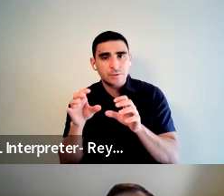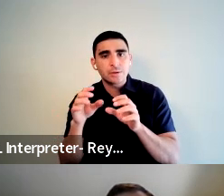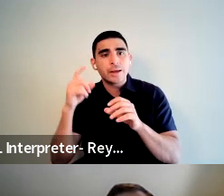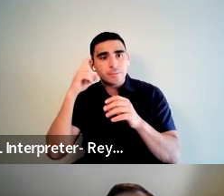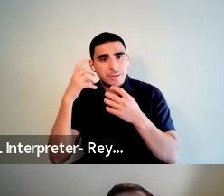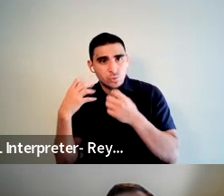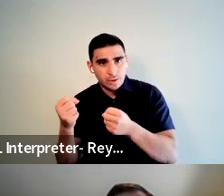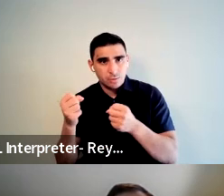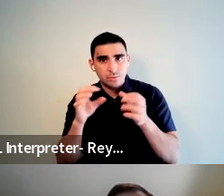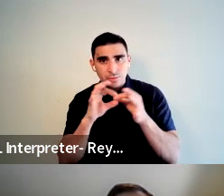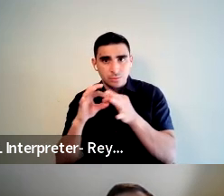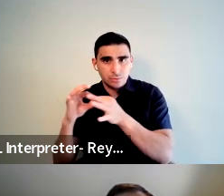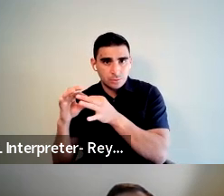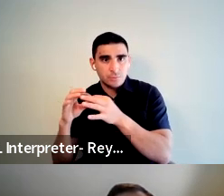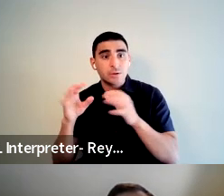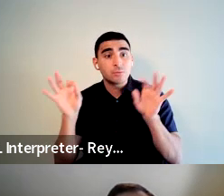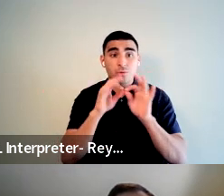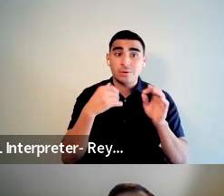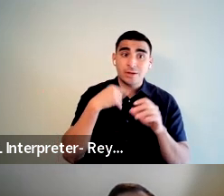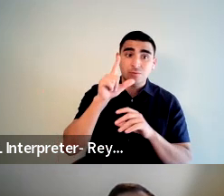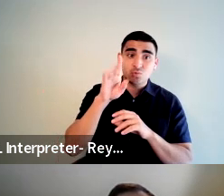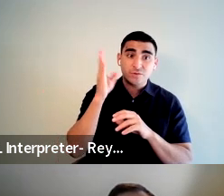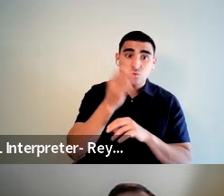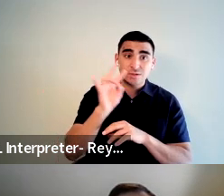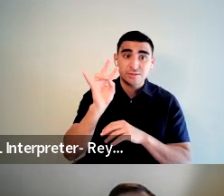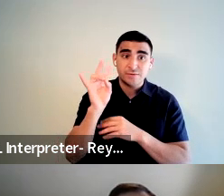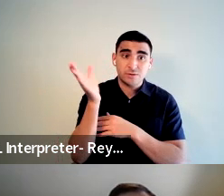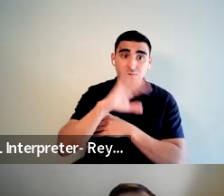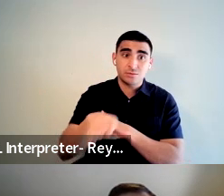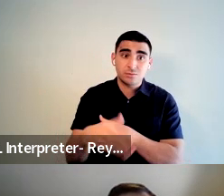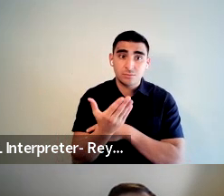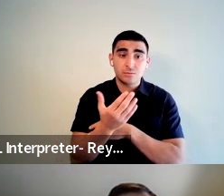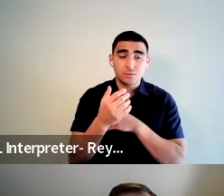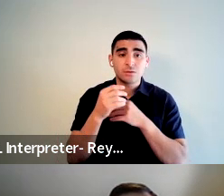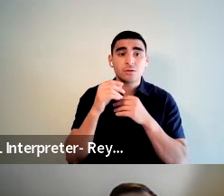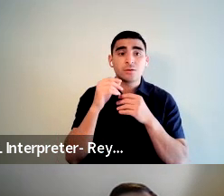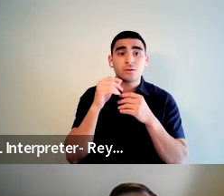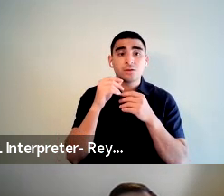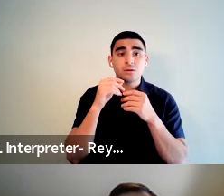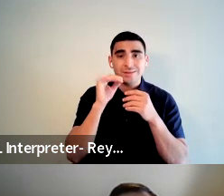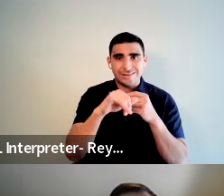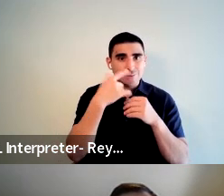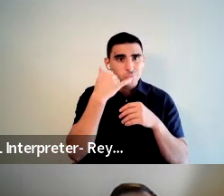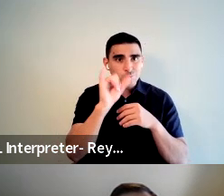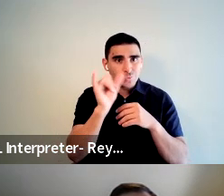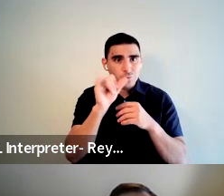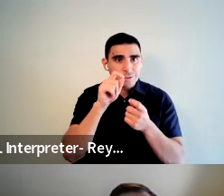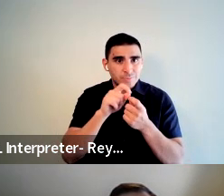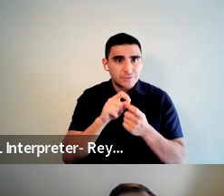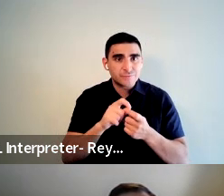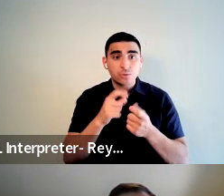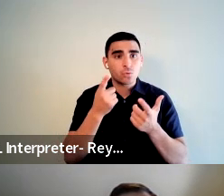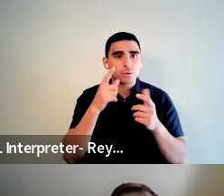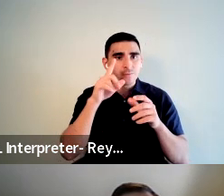broad hours, ideally 24/7, and looking into what that would look like, what the hours of need